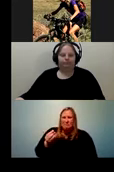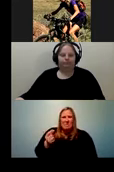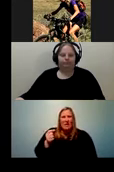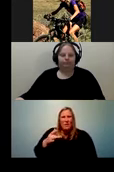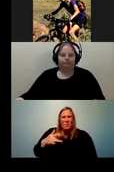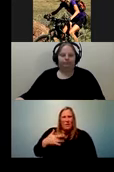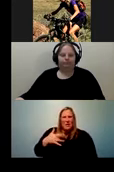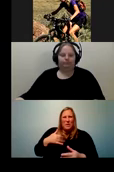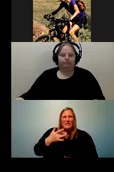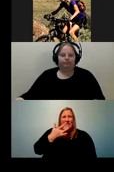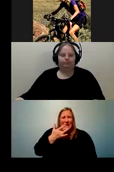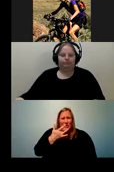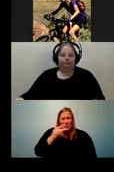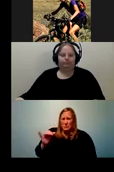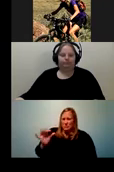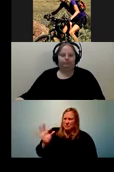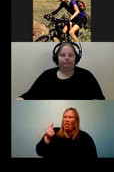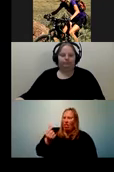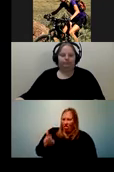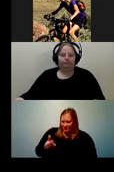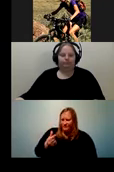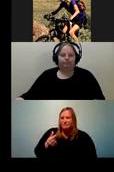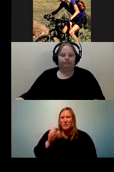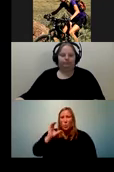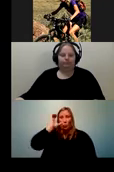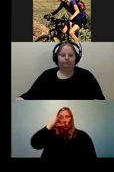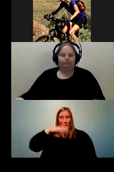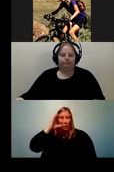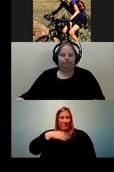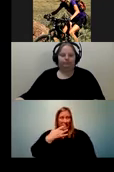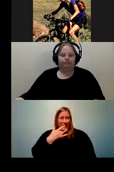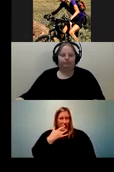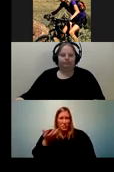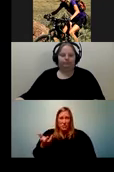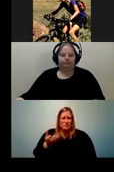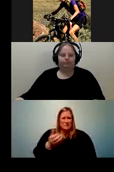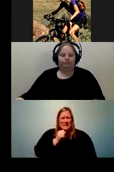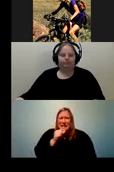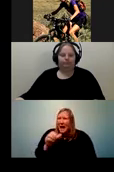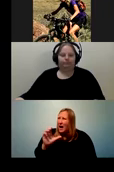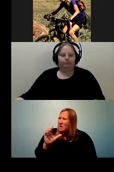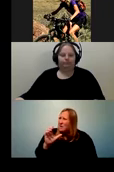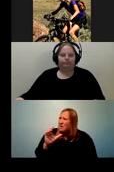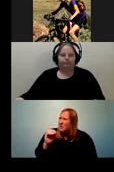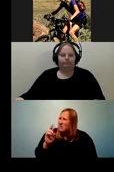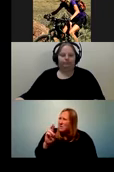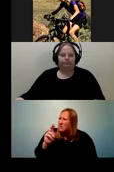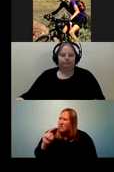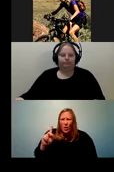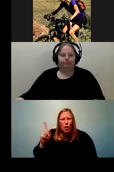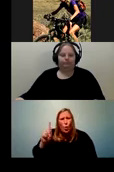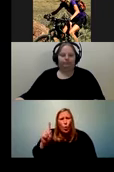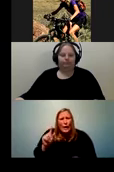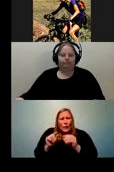that flavor? It has a weird, weird, weird flavor. It doesn't taste like corn. And what do you think? It grows on tiny husks,